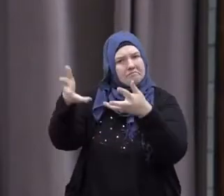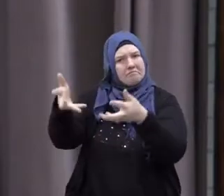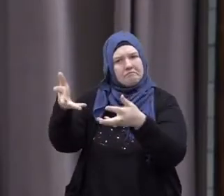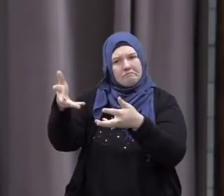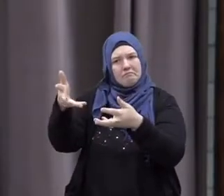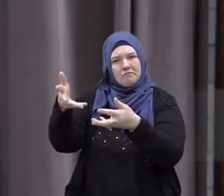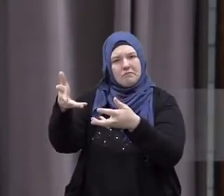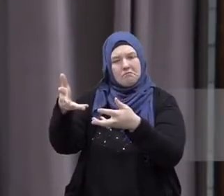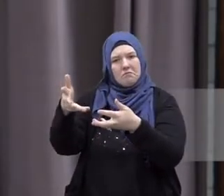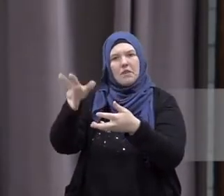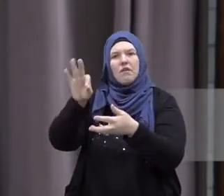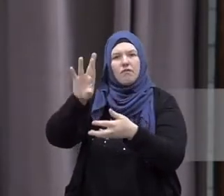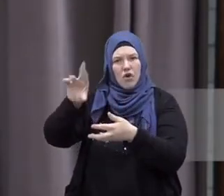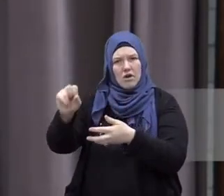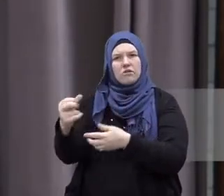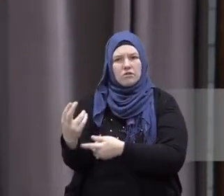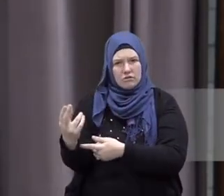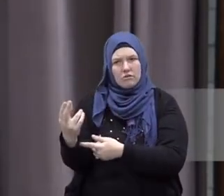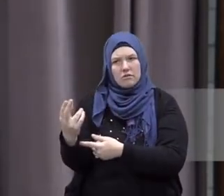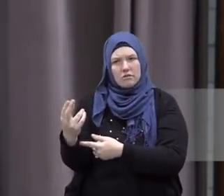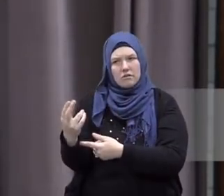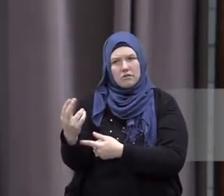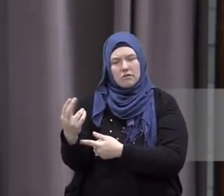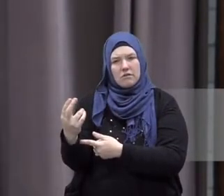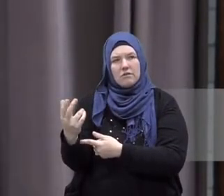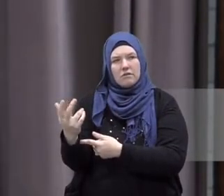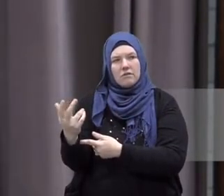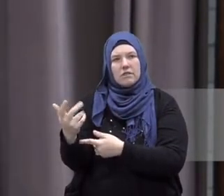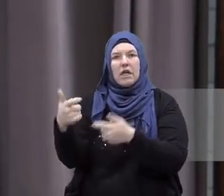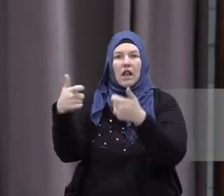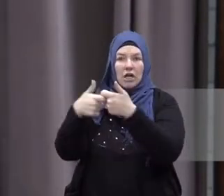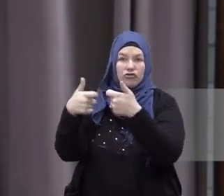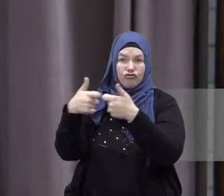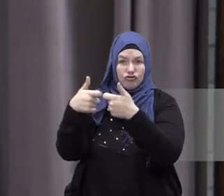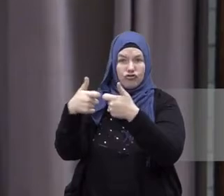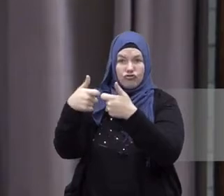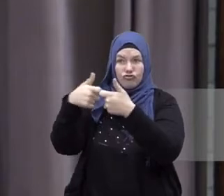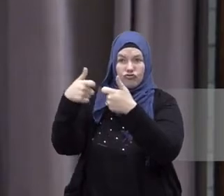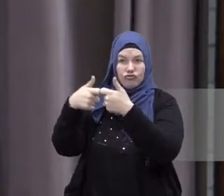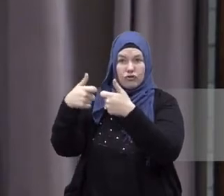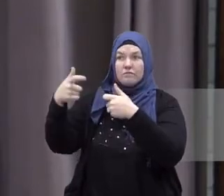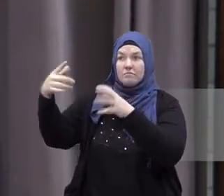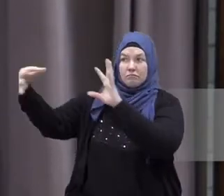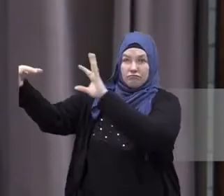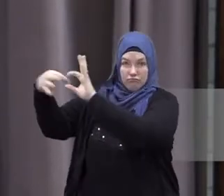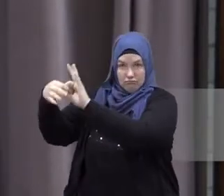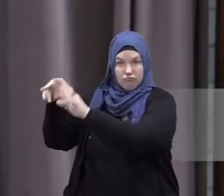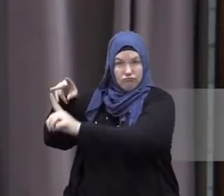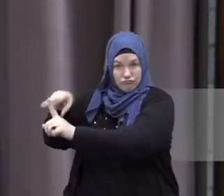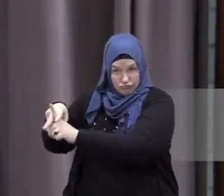fresh so long as there is electricity supply going